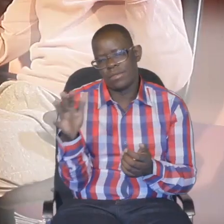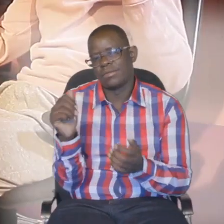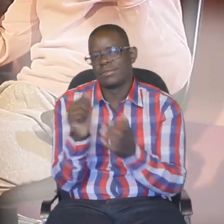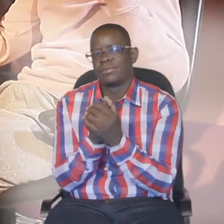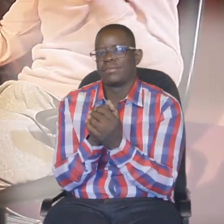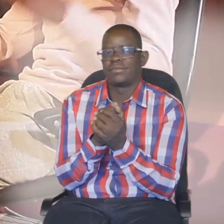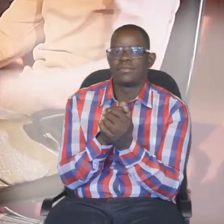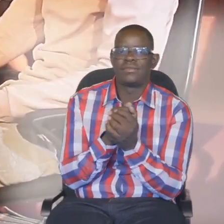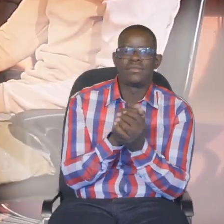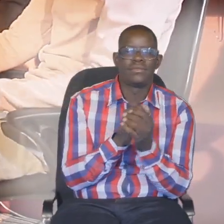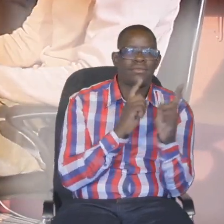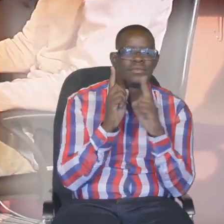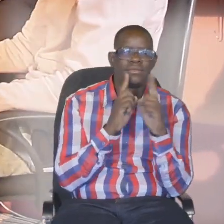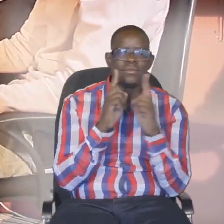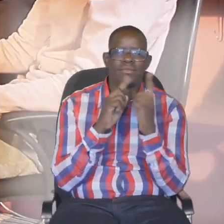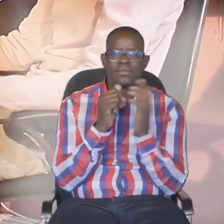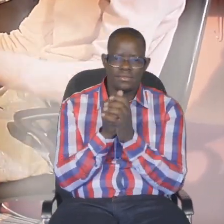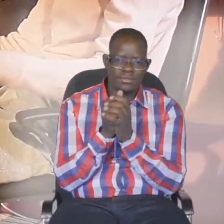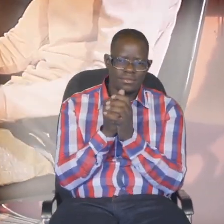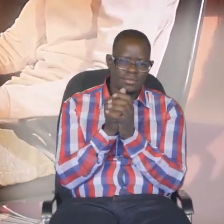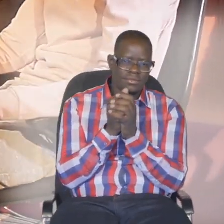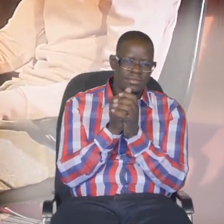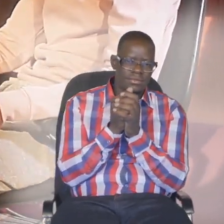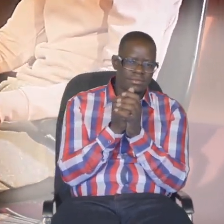Oh, yes. Anything will do.